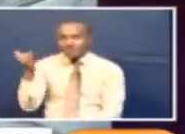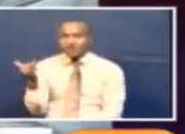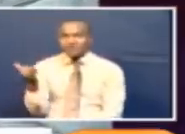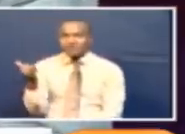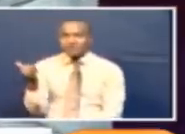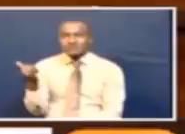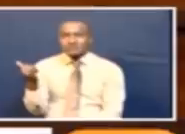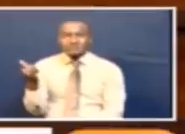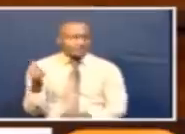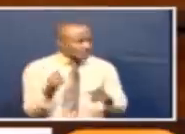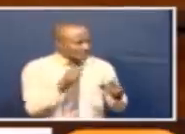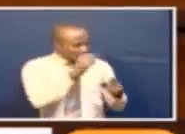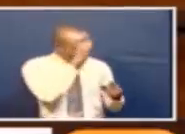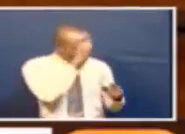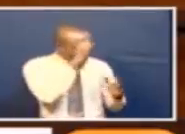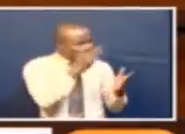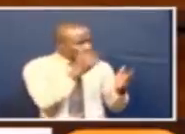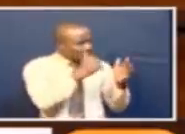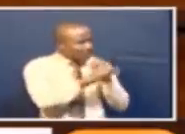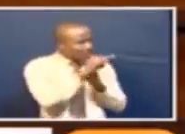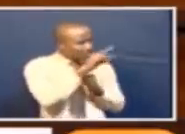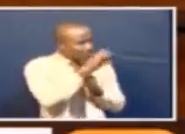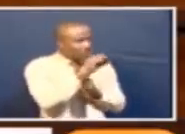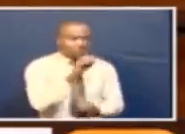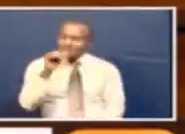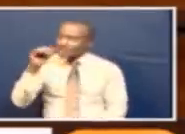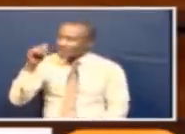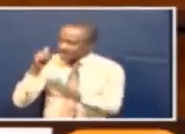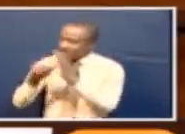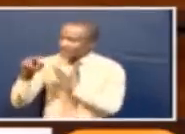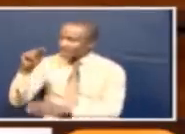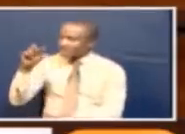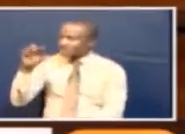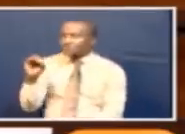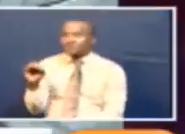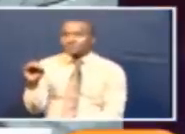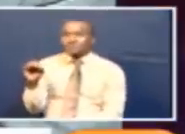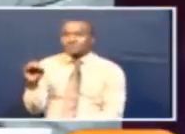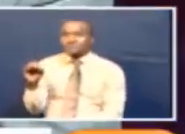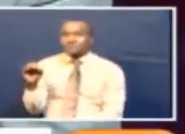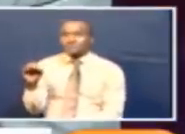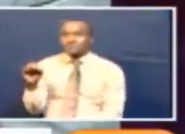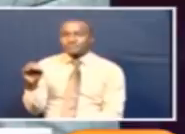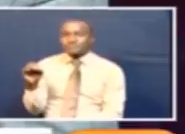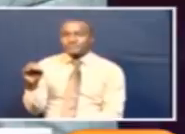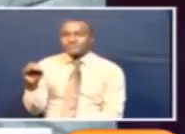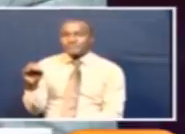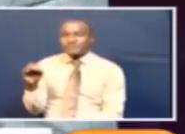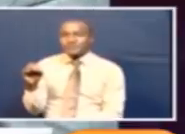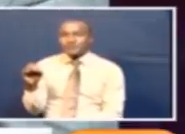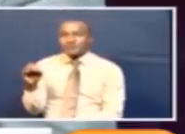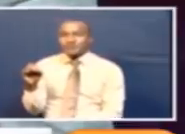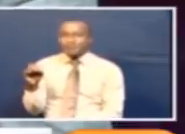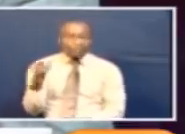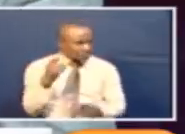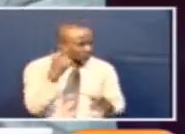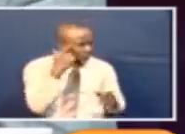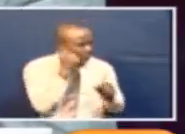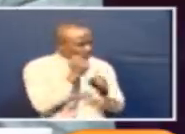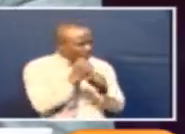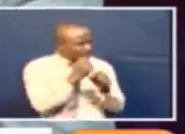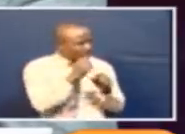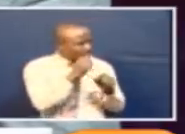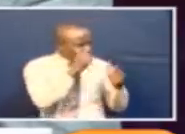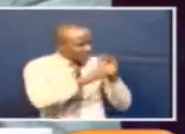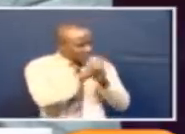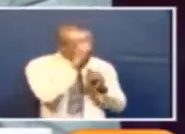under government or under NGOs? Under NGOs. That's the question. So what are these conditions? These are doctors going to work under government? That is the point. But